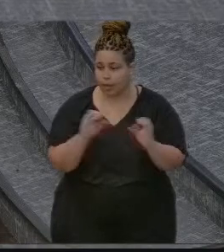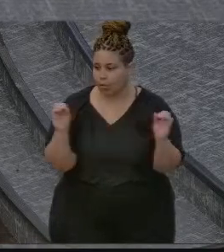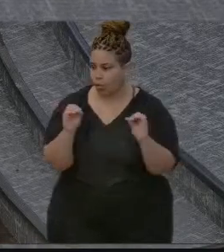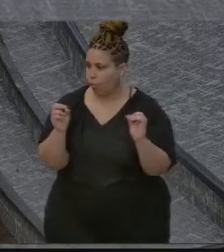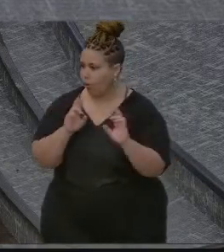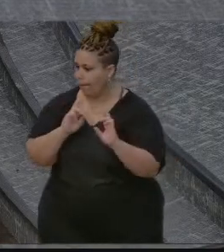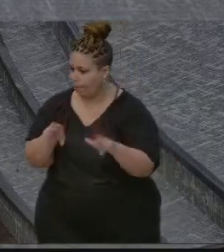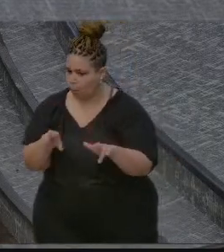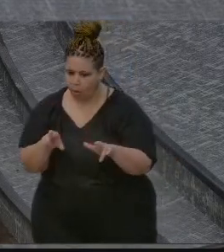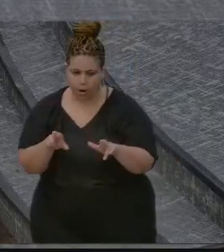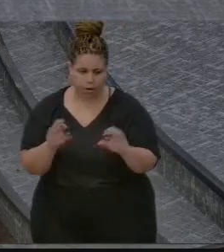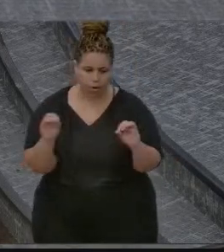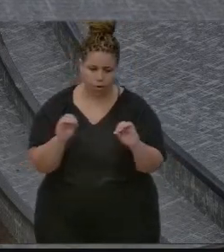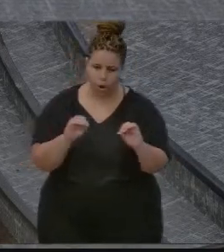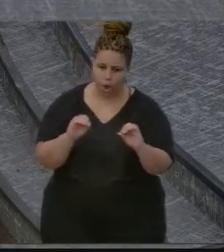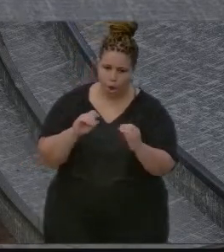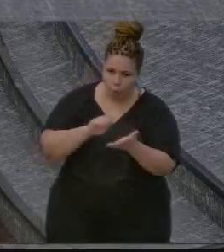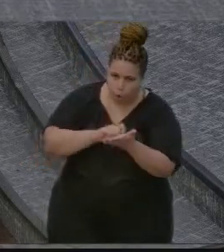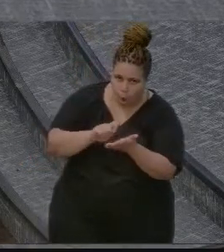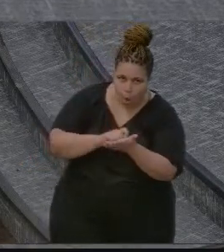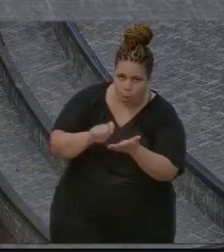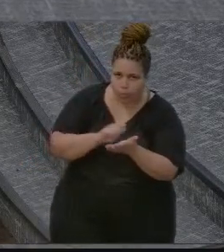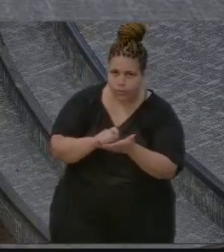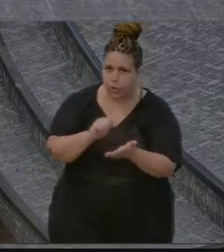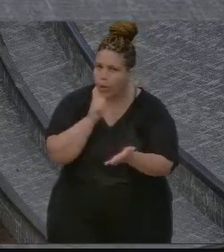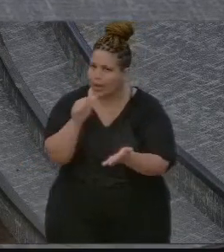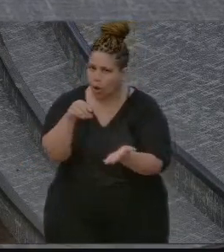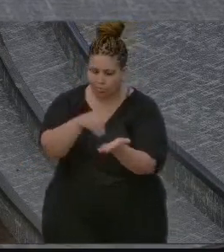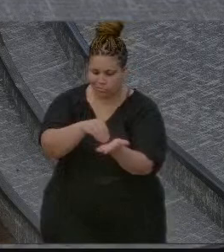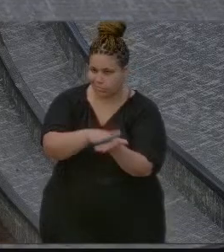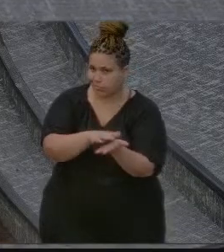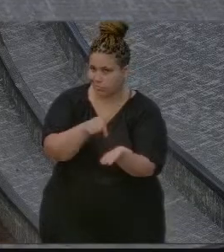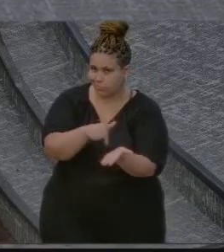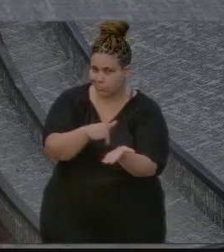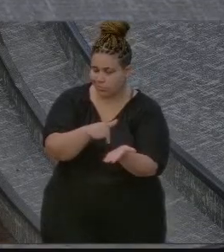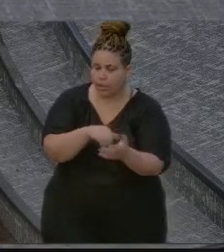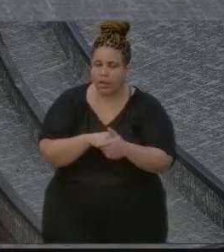any notes, we don't place it here on the agenda. So just as a reminder.